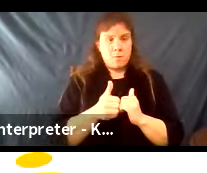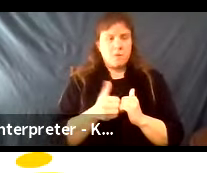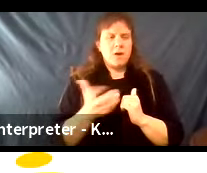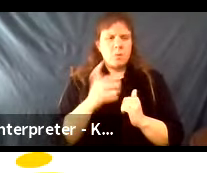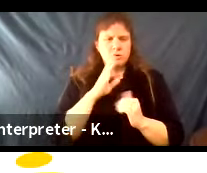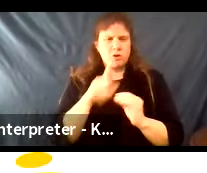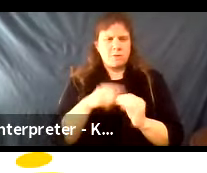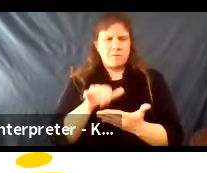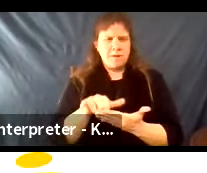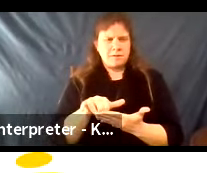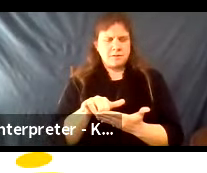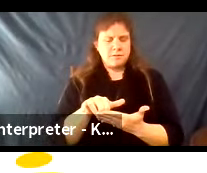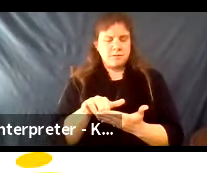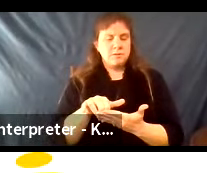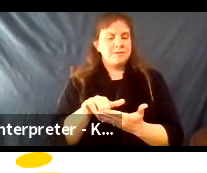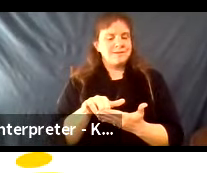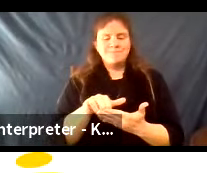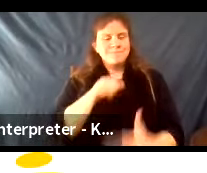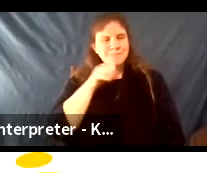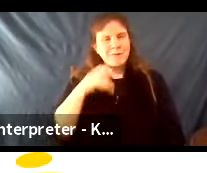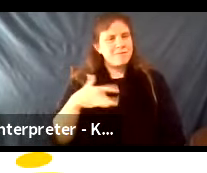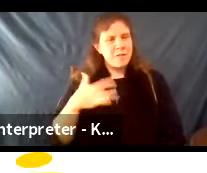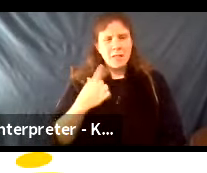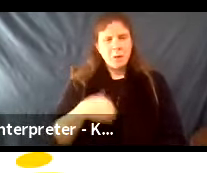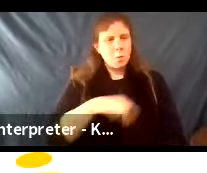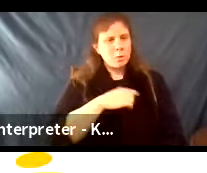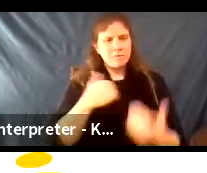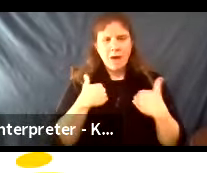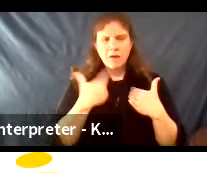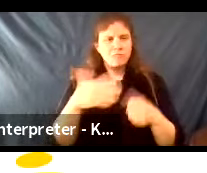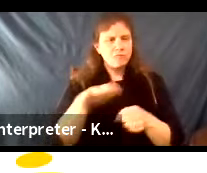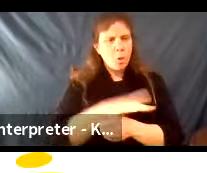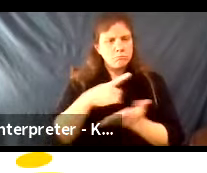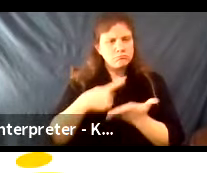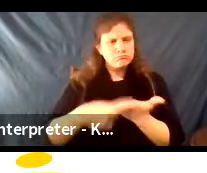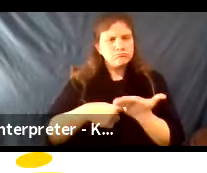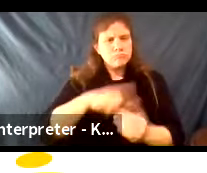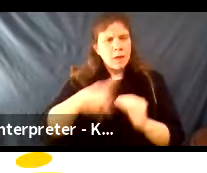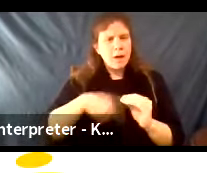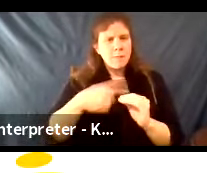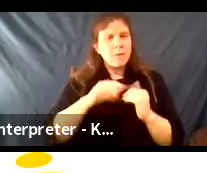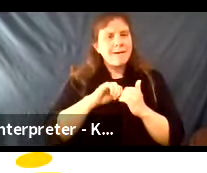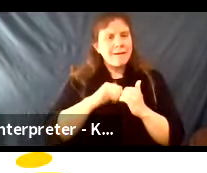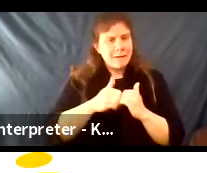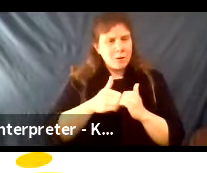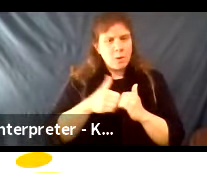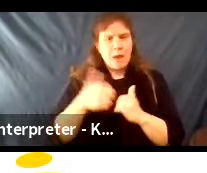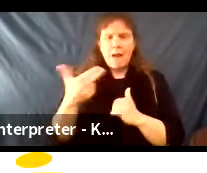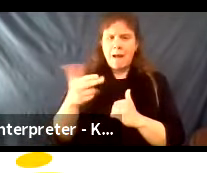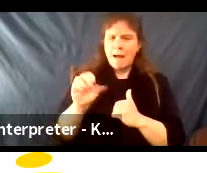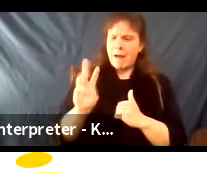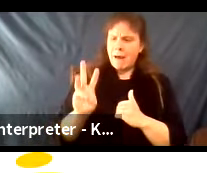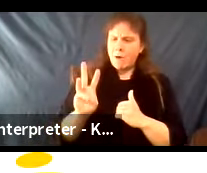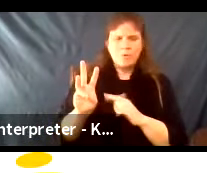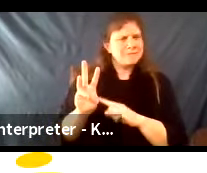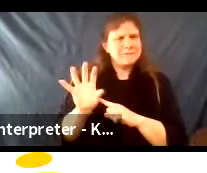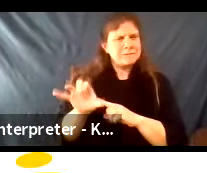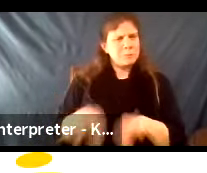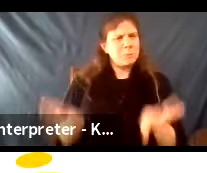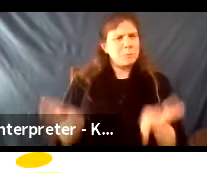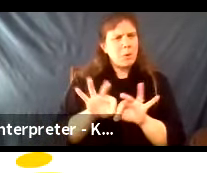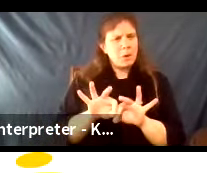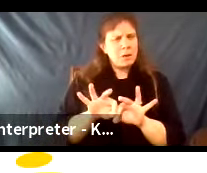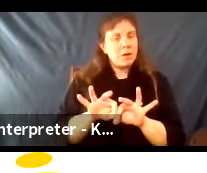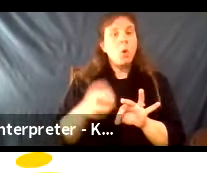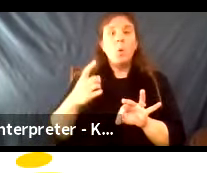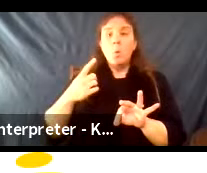I don't feel like we've had a very complete conversation about the how. And the how is really important because no matter how much time